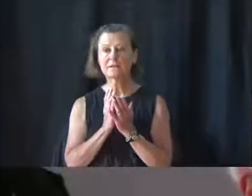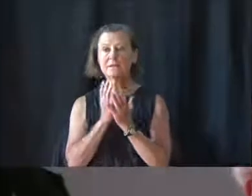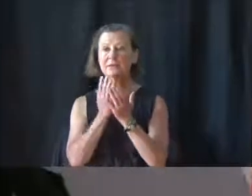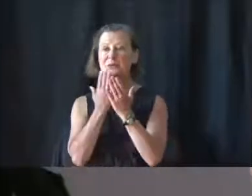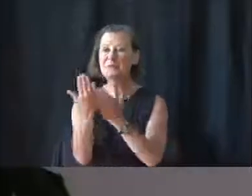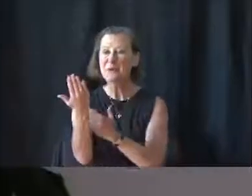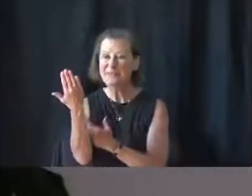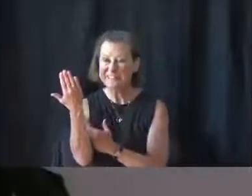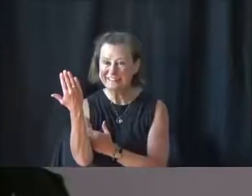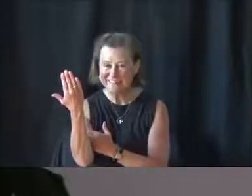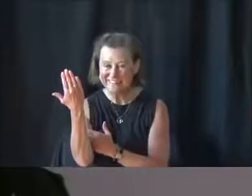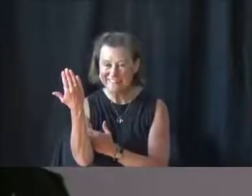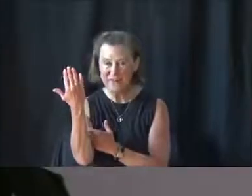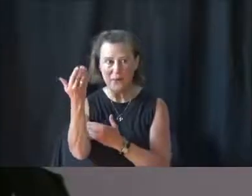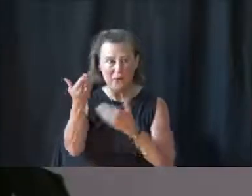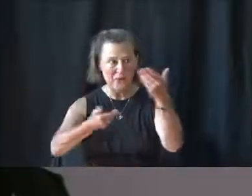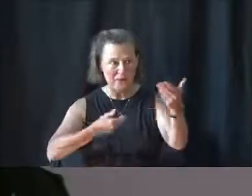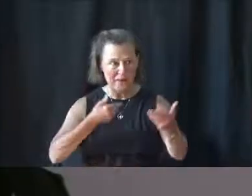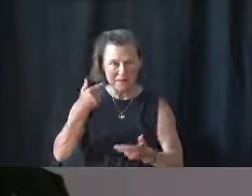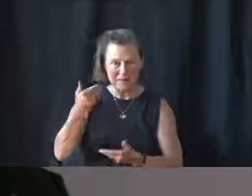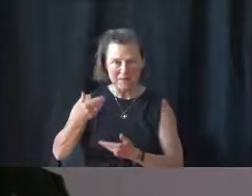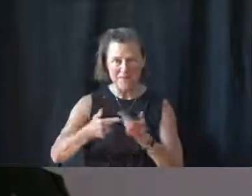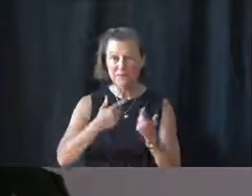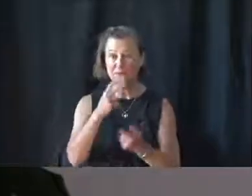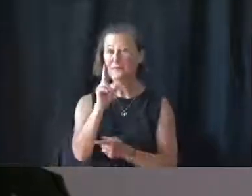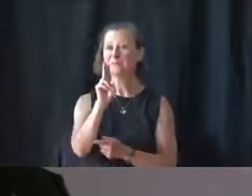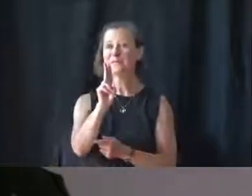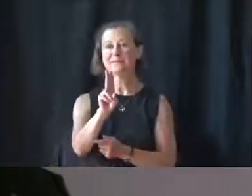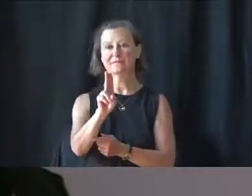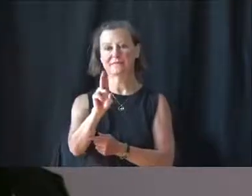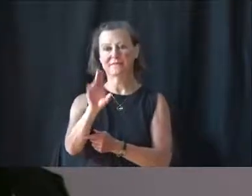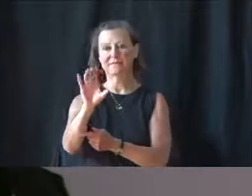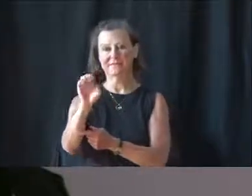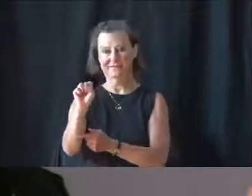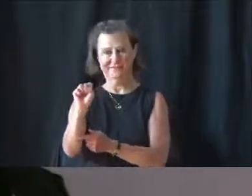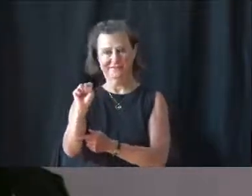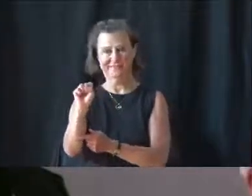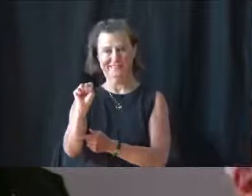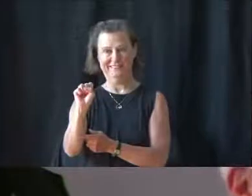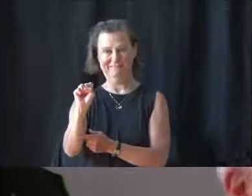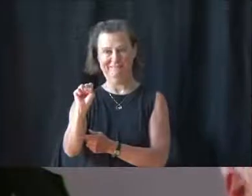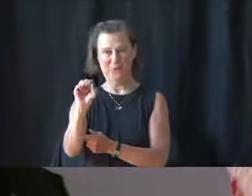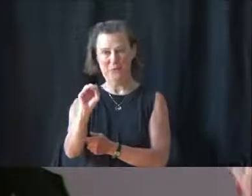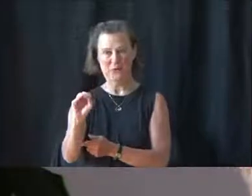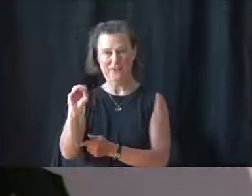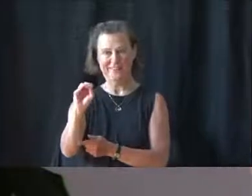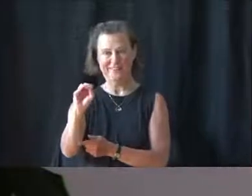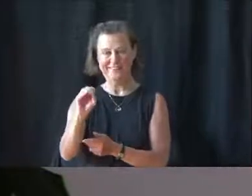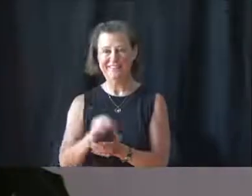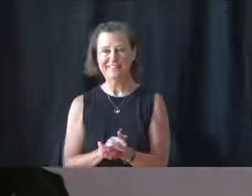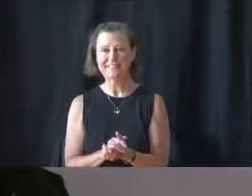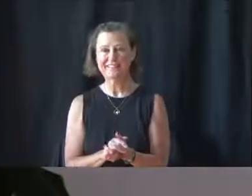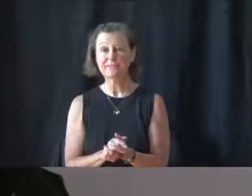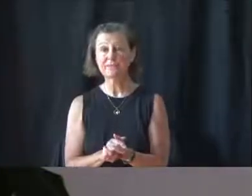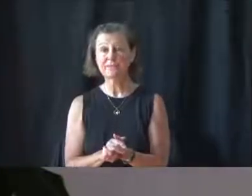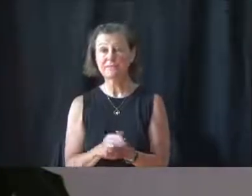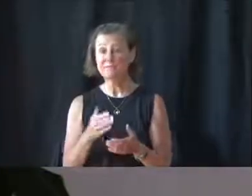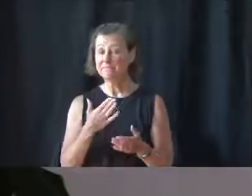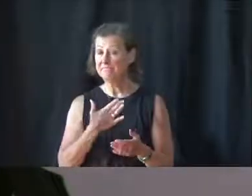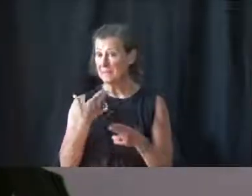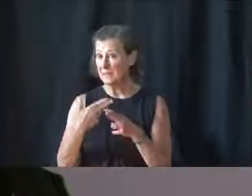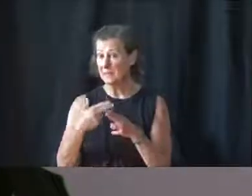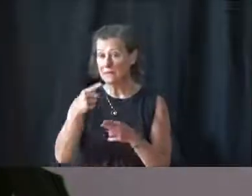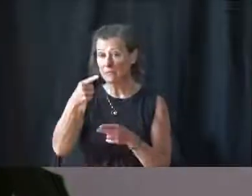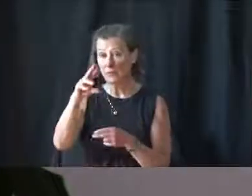Good morning, and welcome to the Unitarian Universalist Congregation of Salem, Oregon. I am Gloria